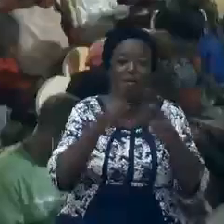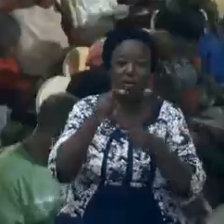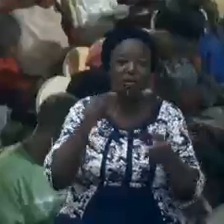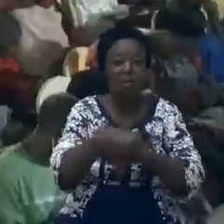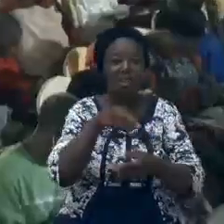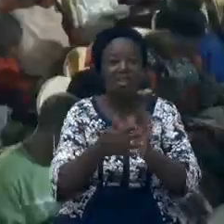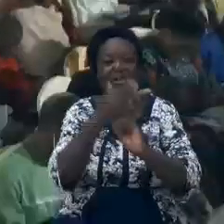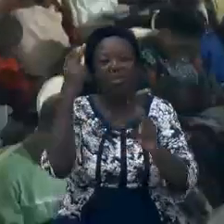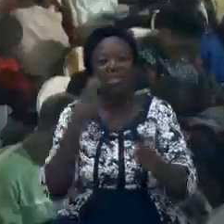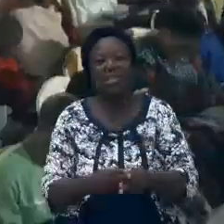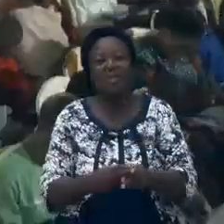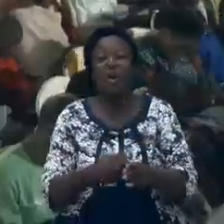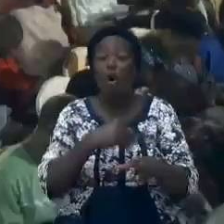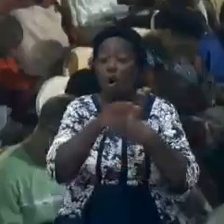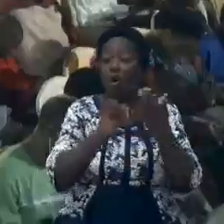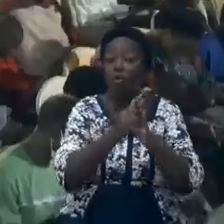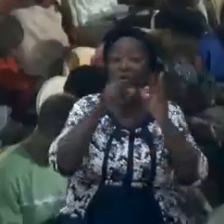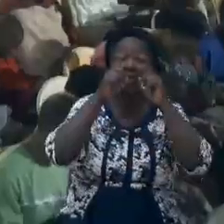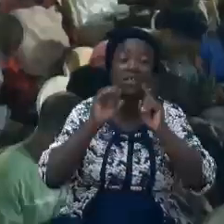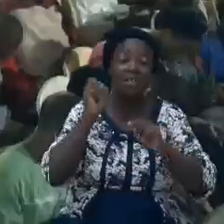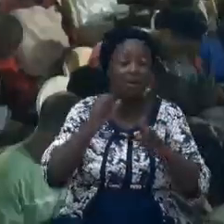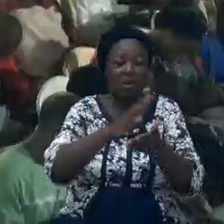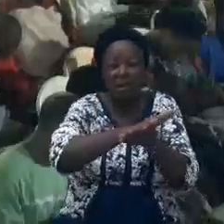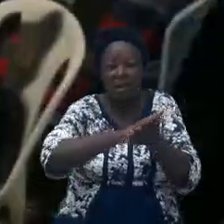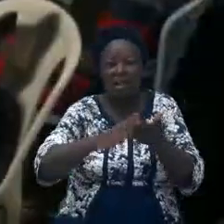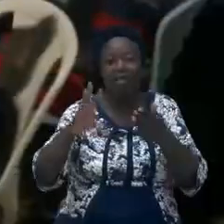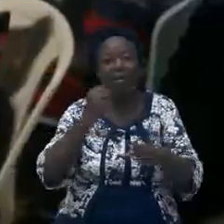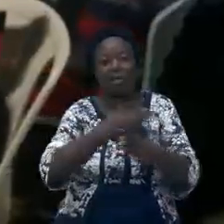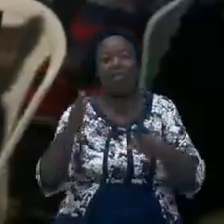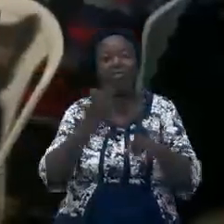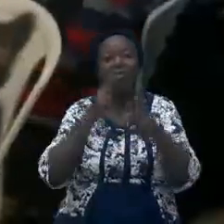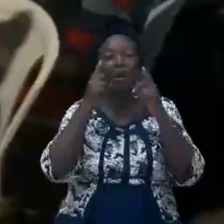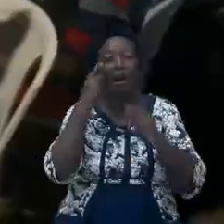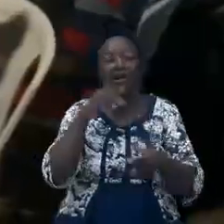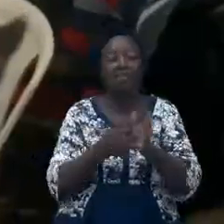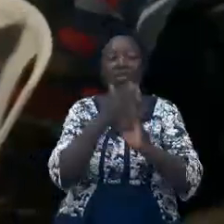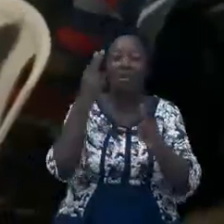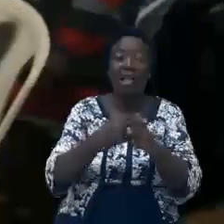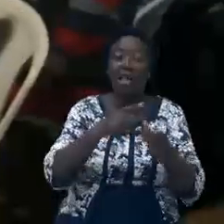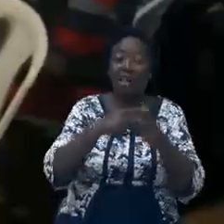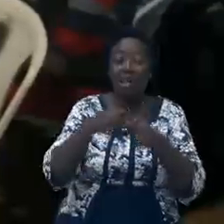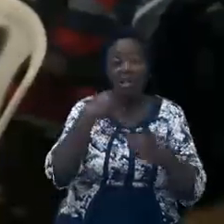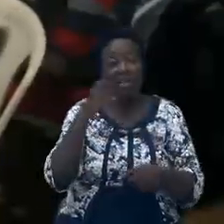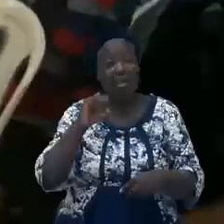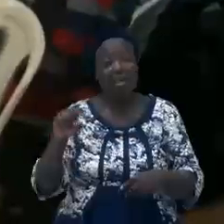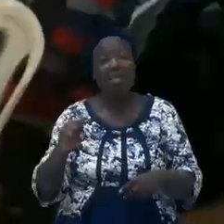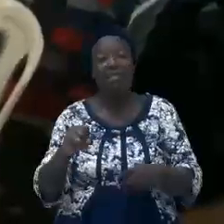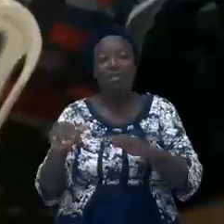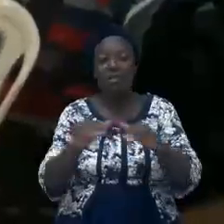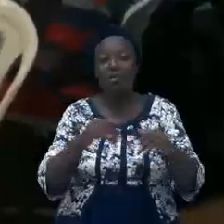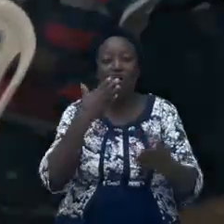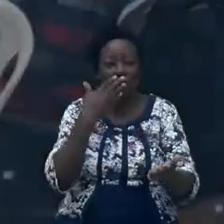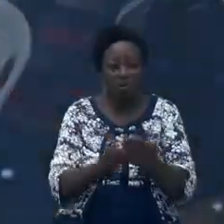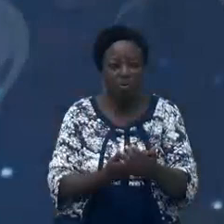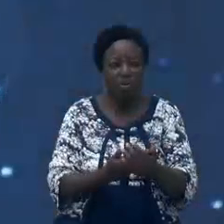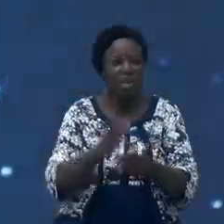my daughter there. The Lord is coming to you today in Jesus' name. All those tears, he will wipe away. And